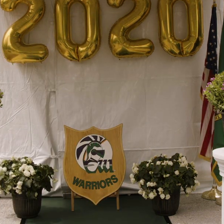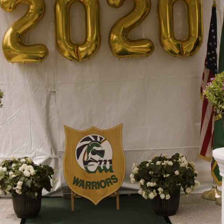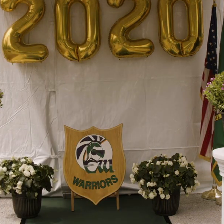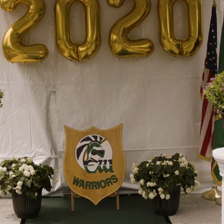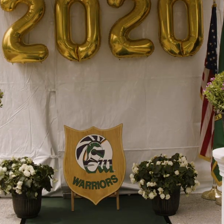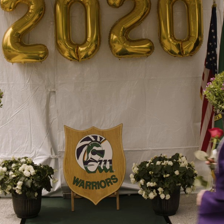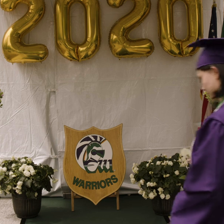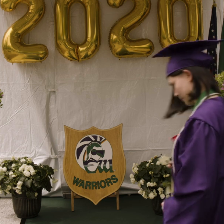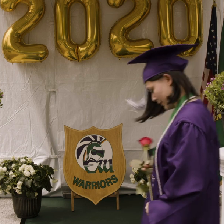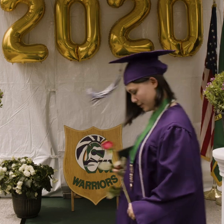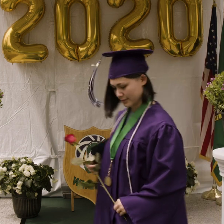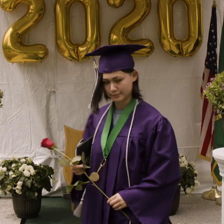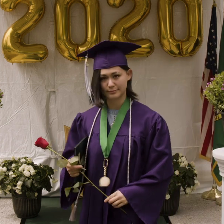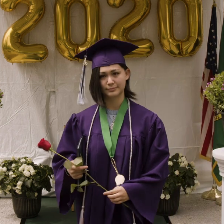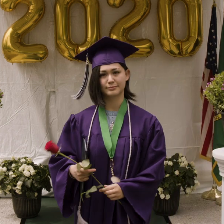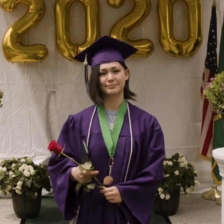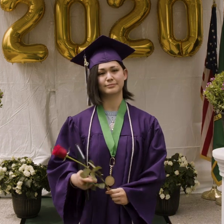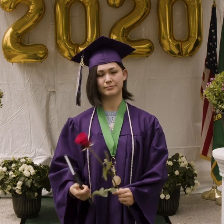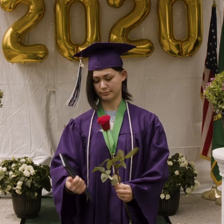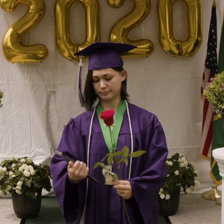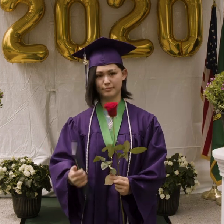Julia Ellis Kim.